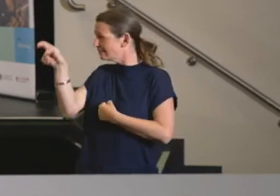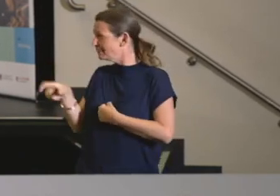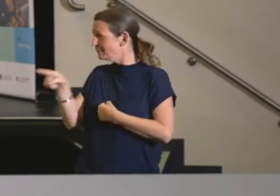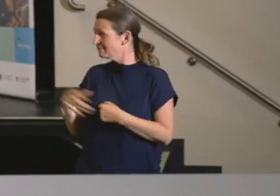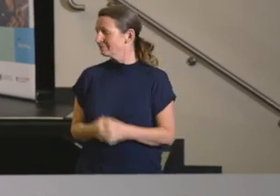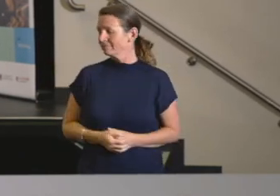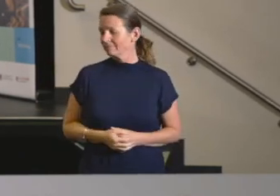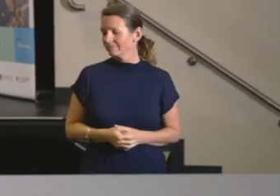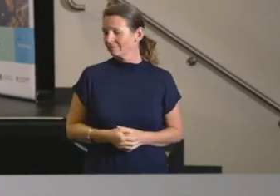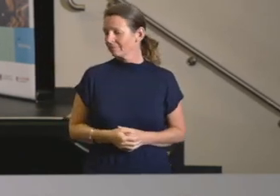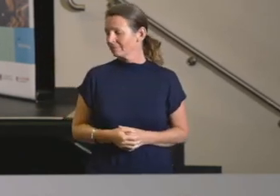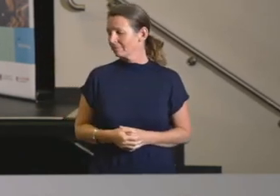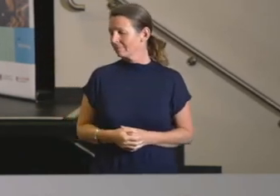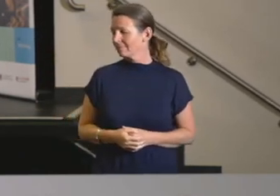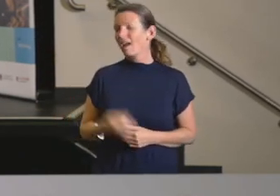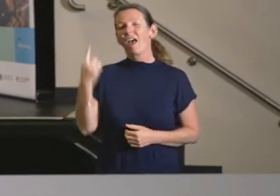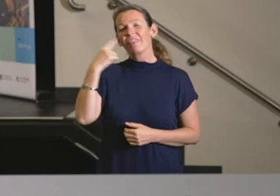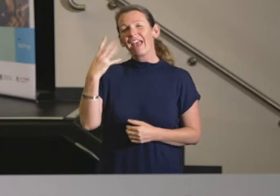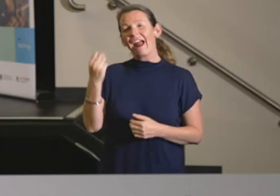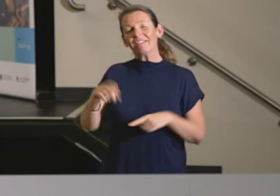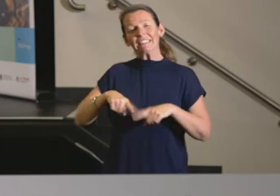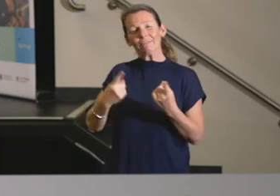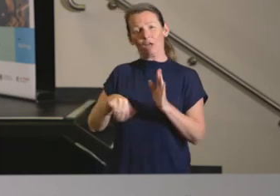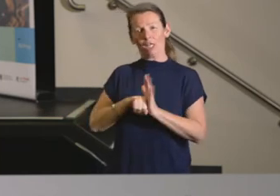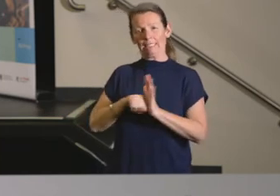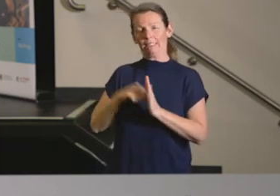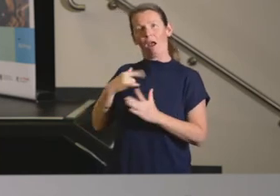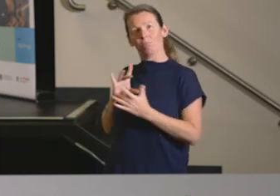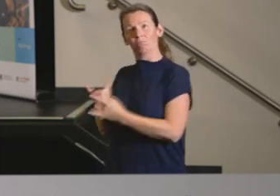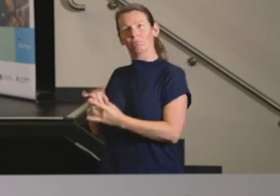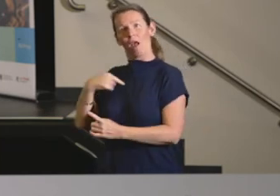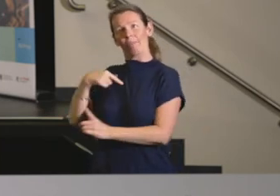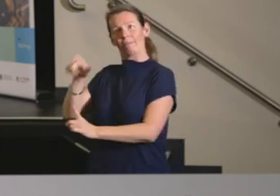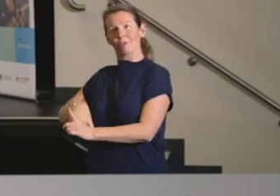could articulate a range of different identities. And I think the important thing is that